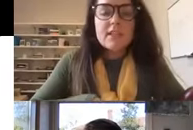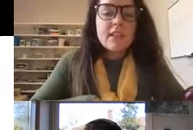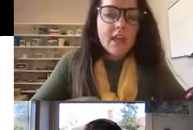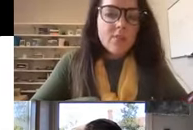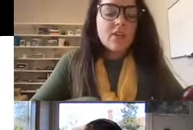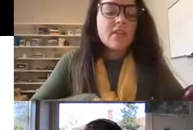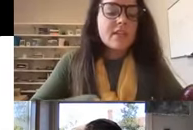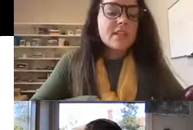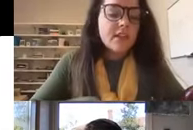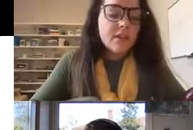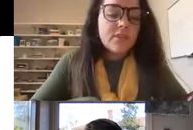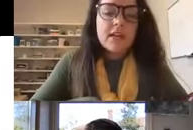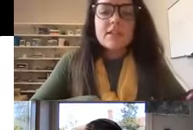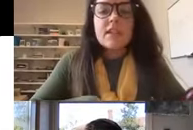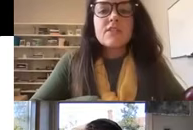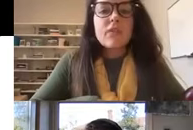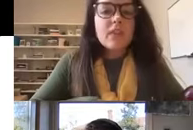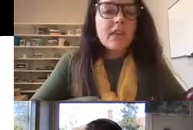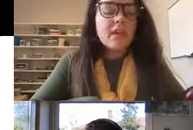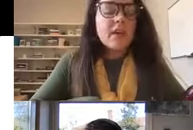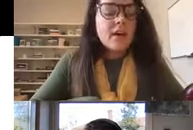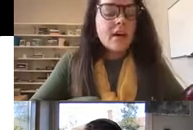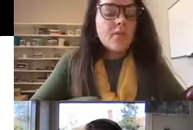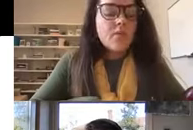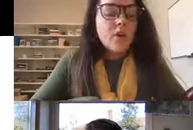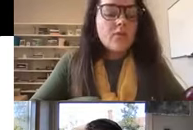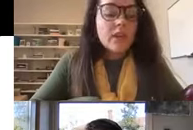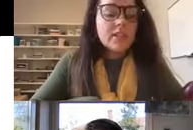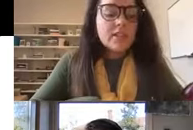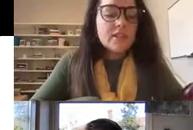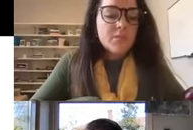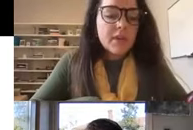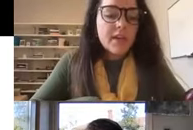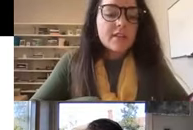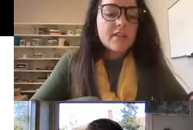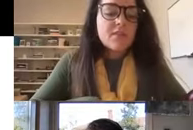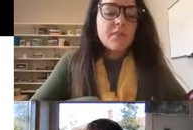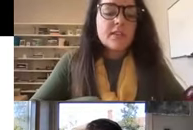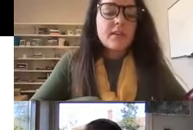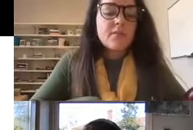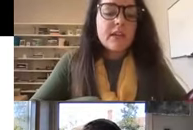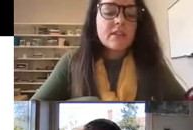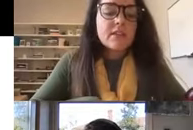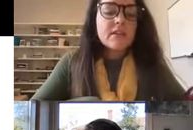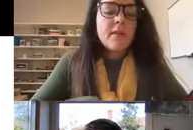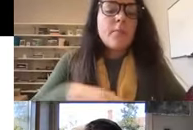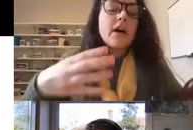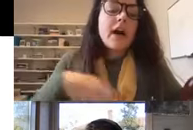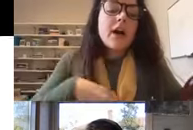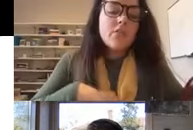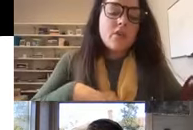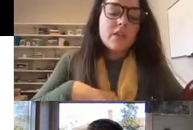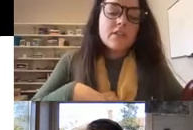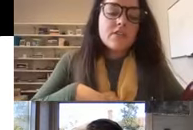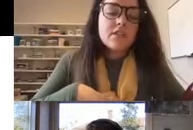diversities and the ambiguities and the complexities within one race's experience of space and place. But